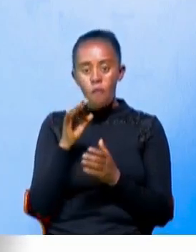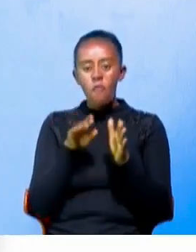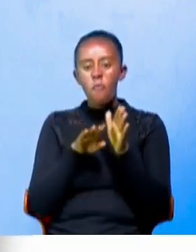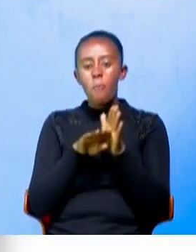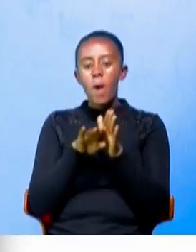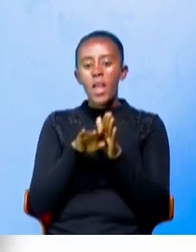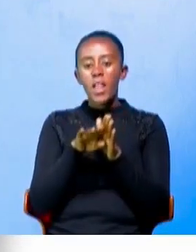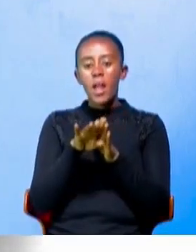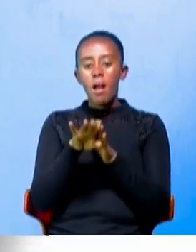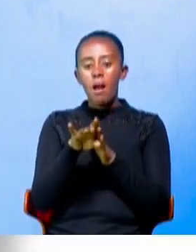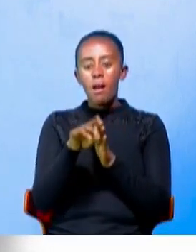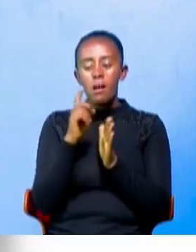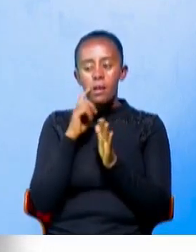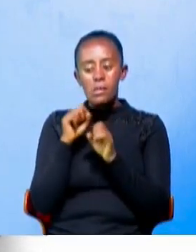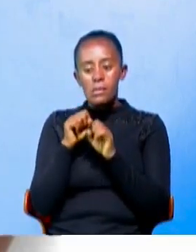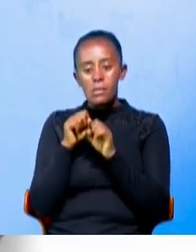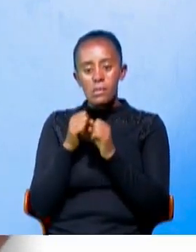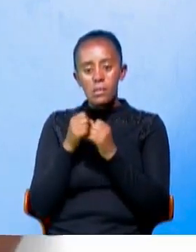bacteria.